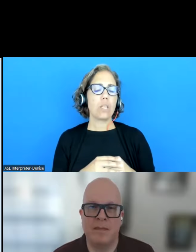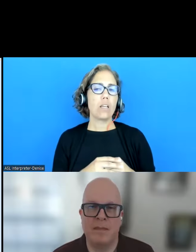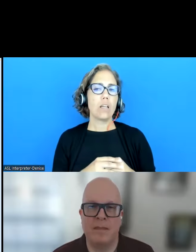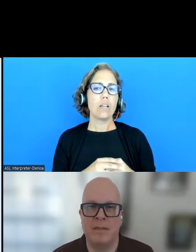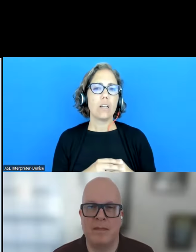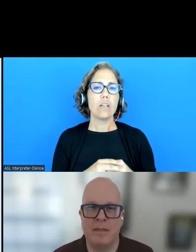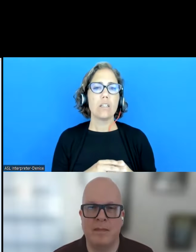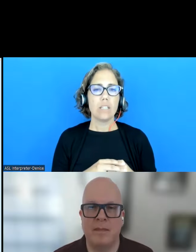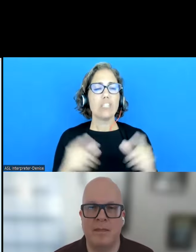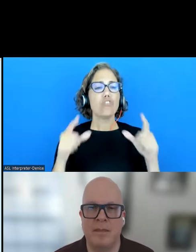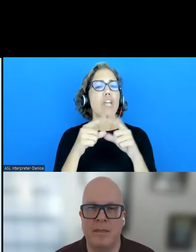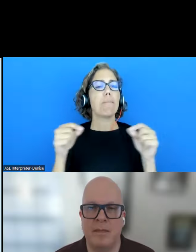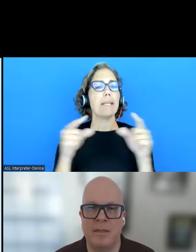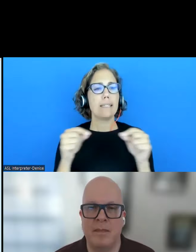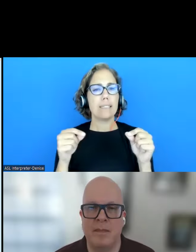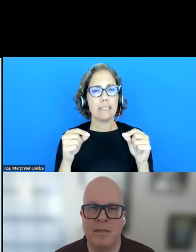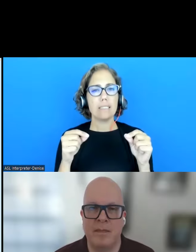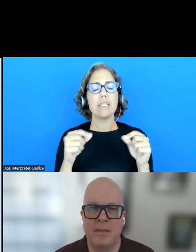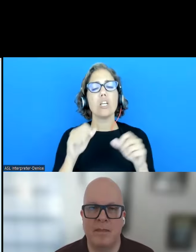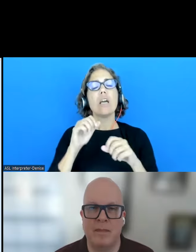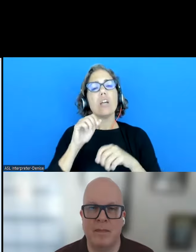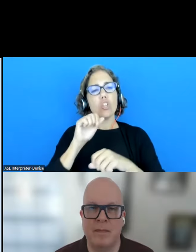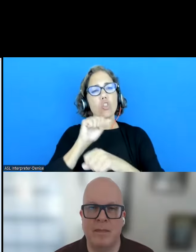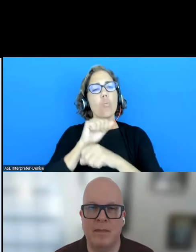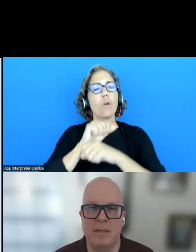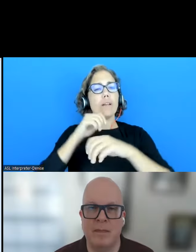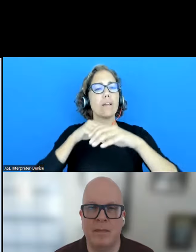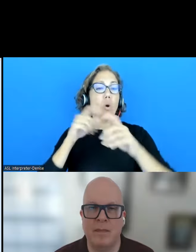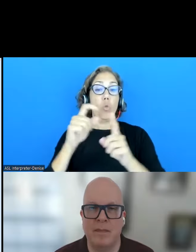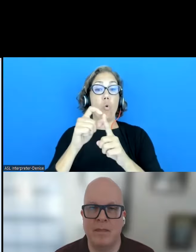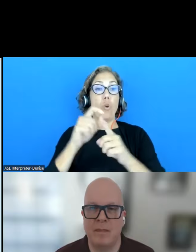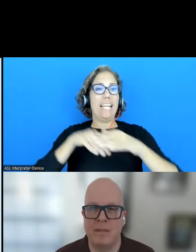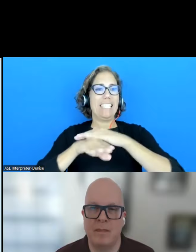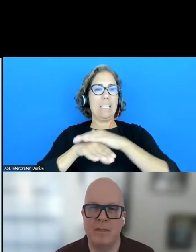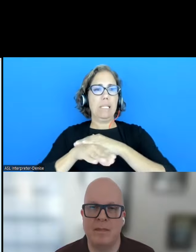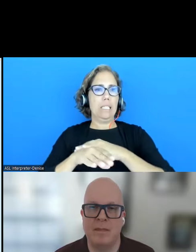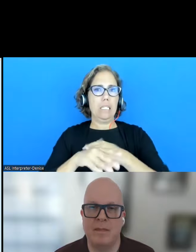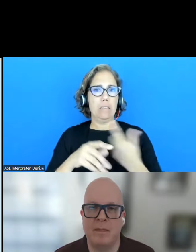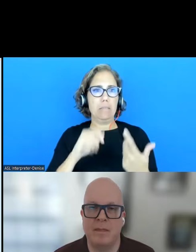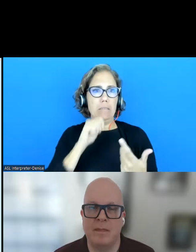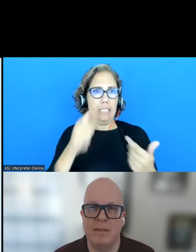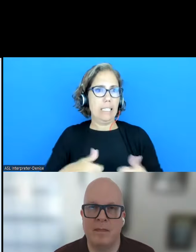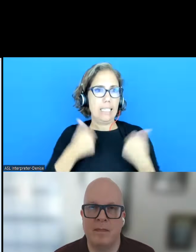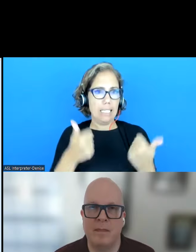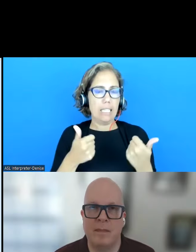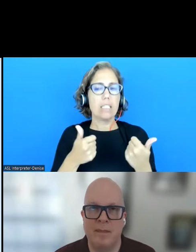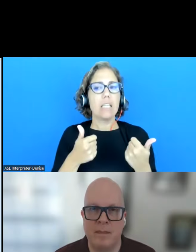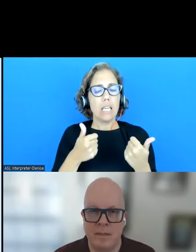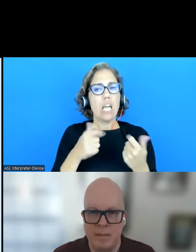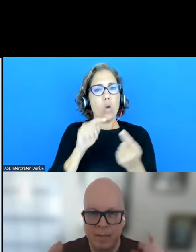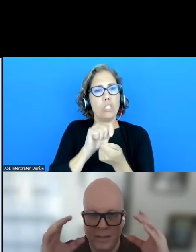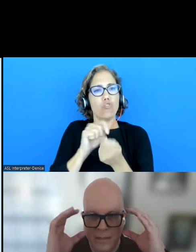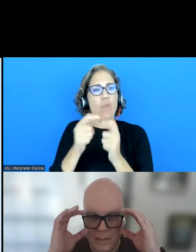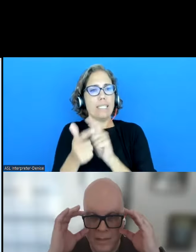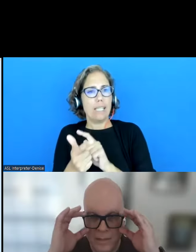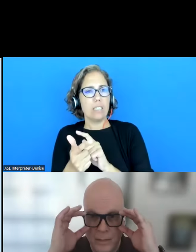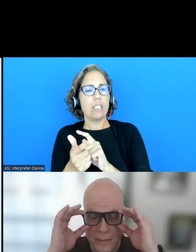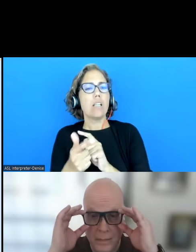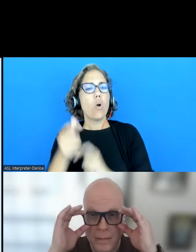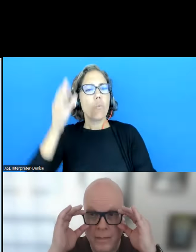in Japanese, the word accessibility didn't exist. And it was translated with common